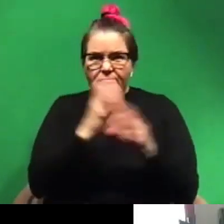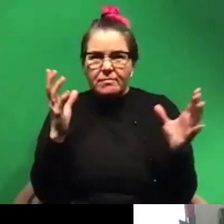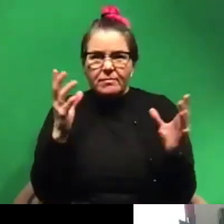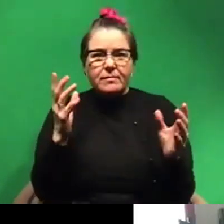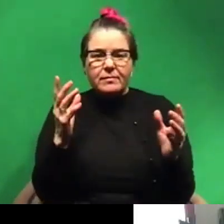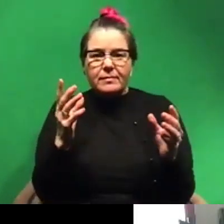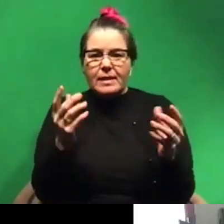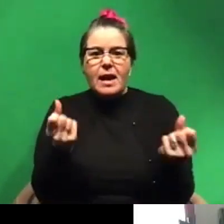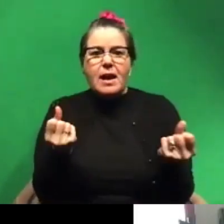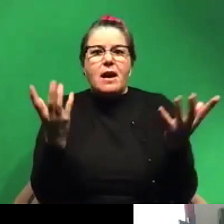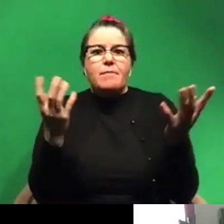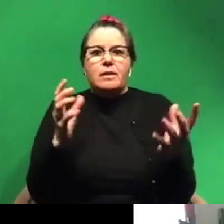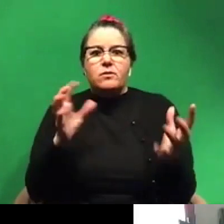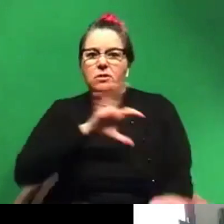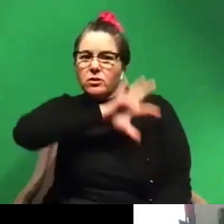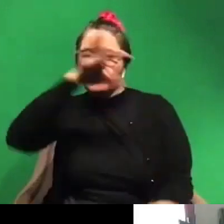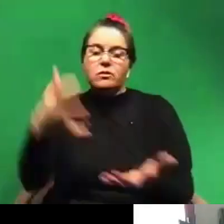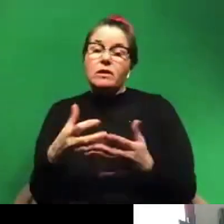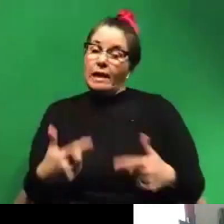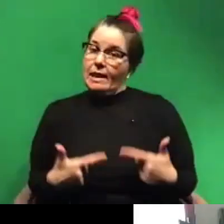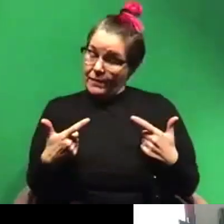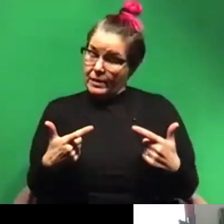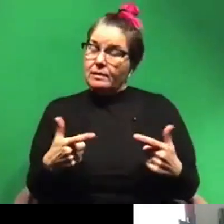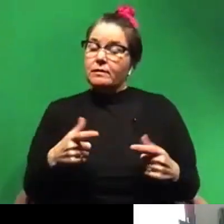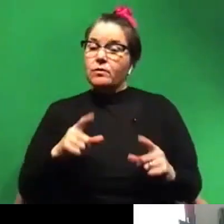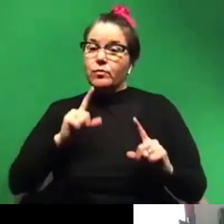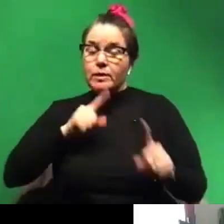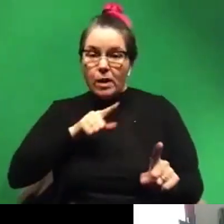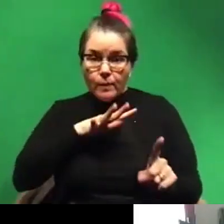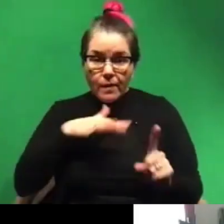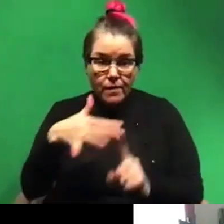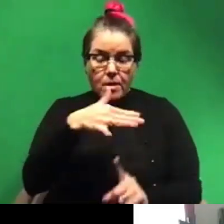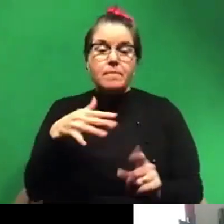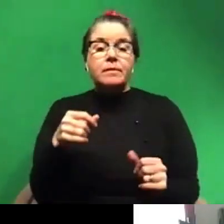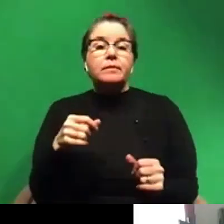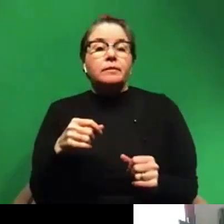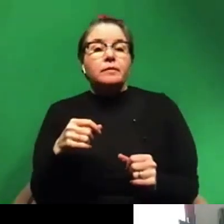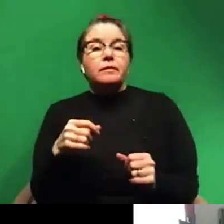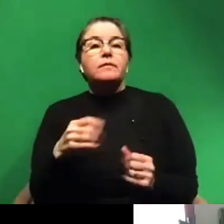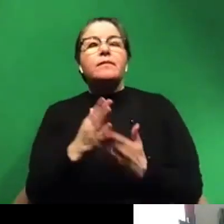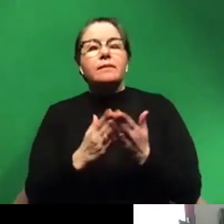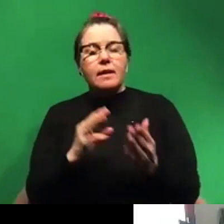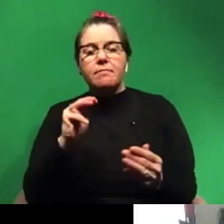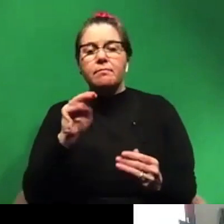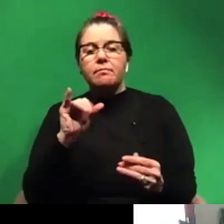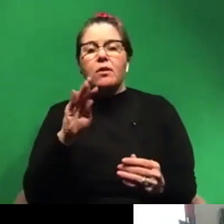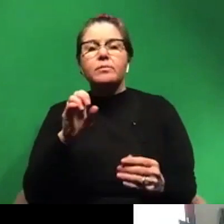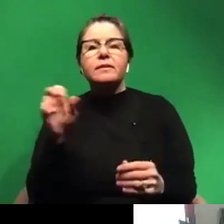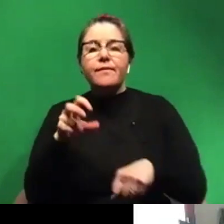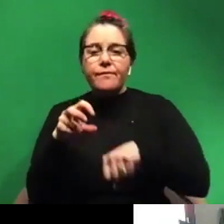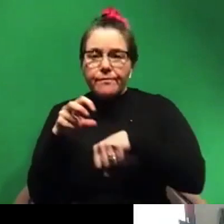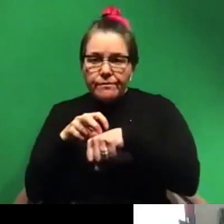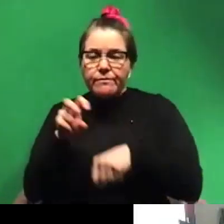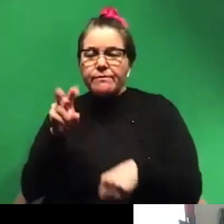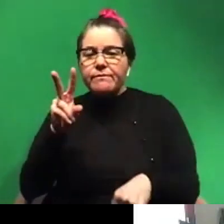number that is. They're living, they respond to the environment. There are some microbes like viruses that are